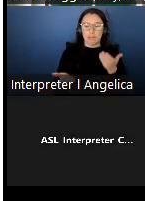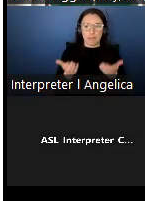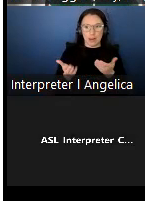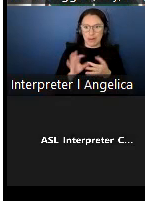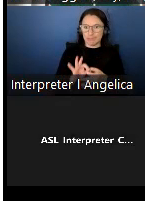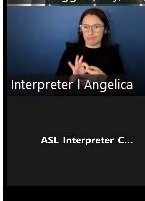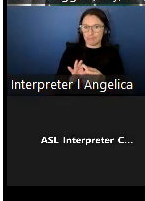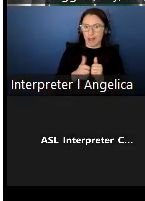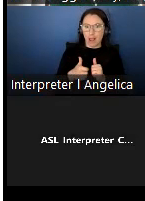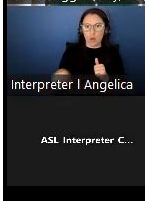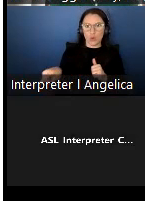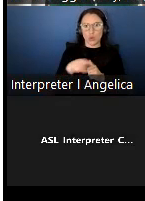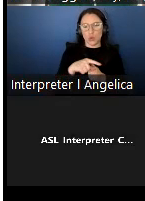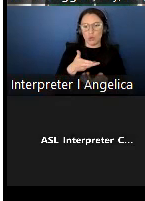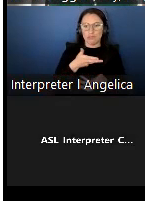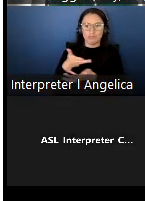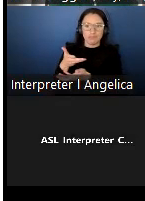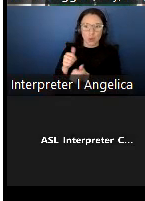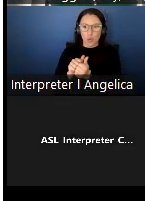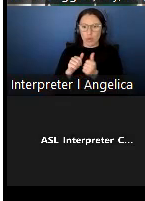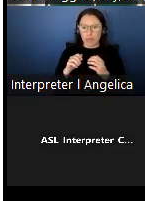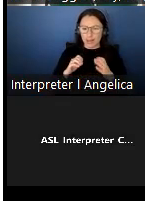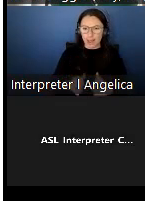are interacting with clients and what,